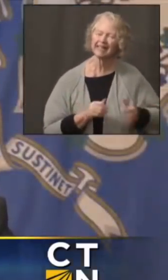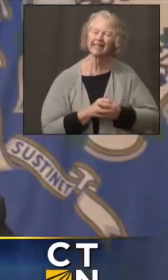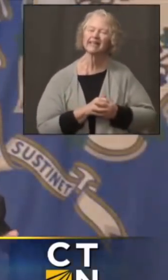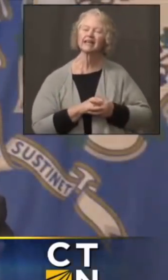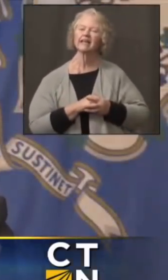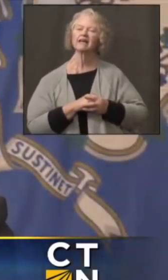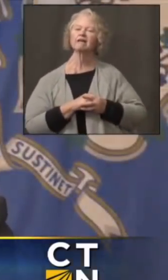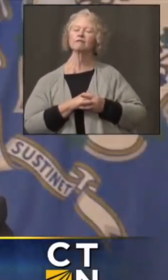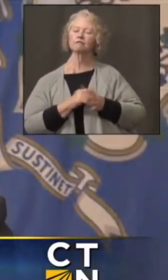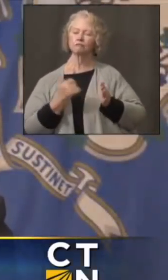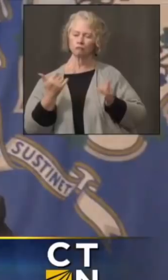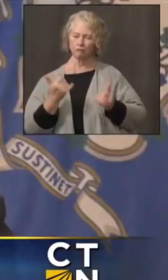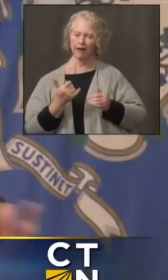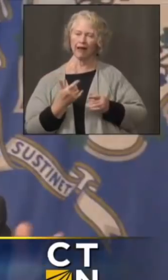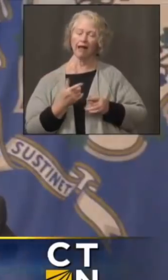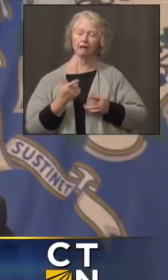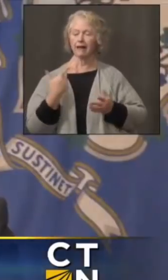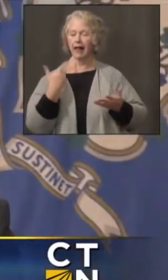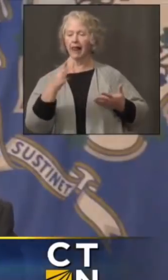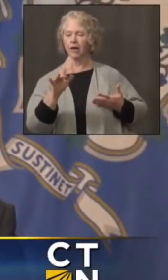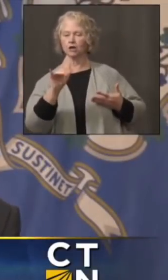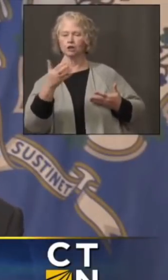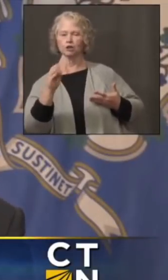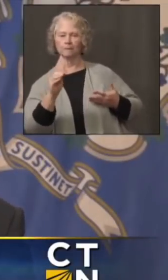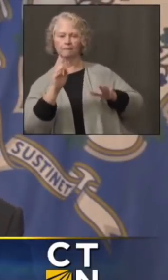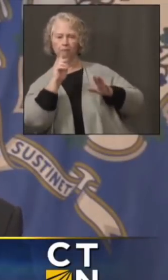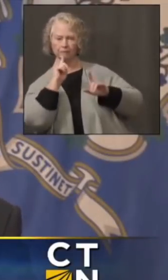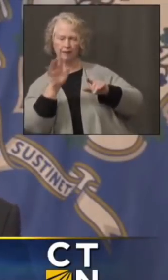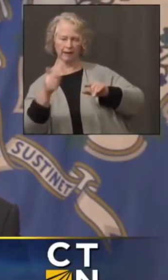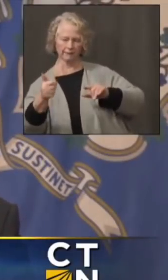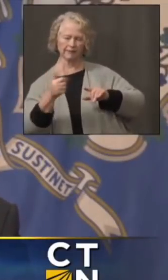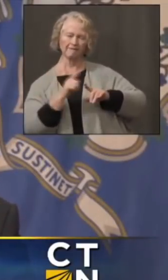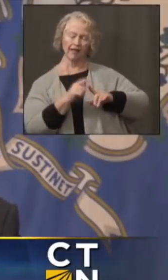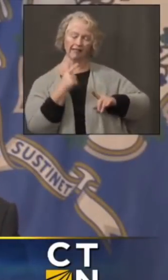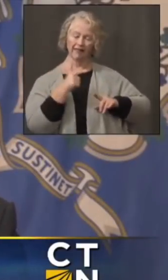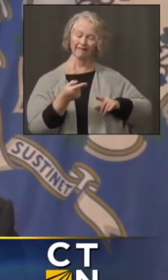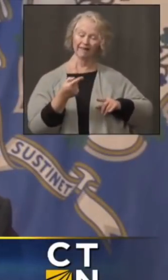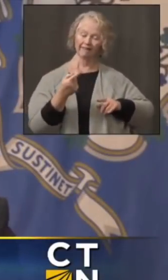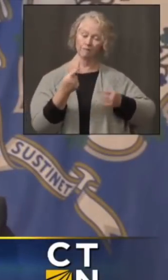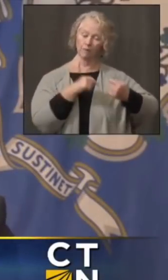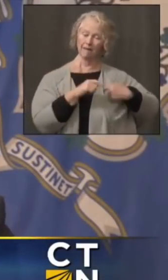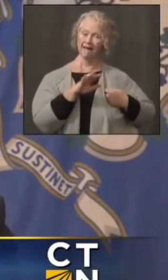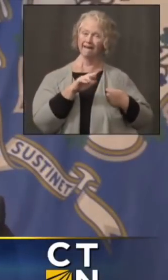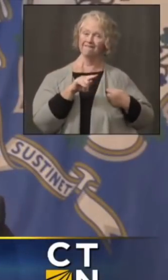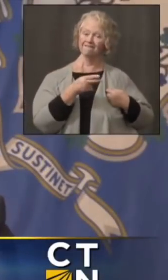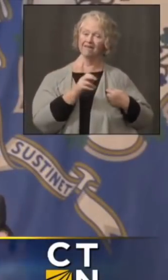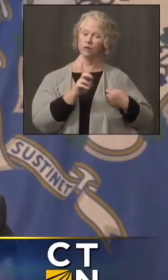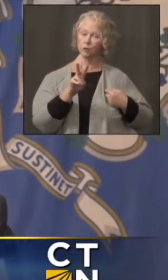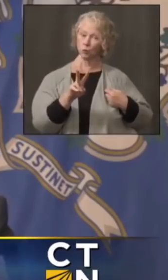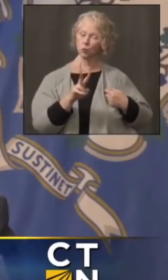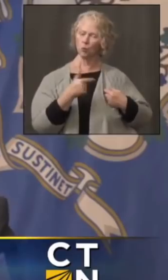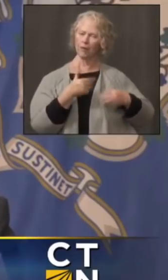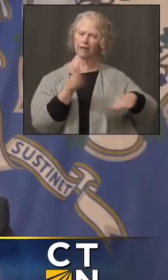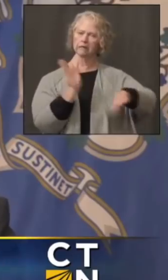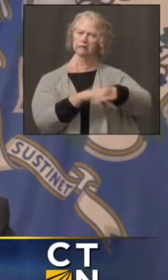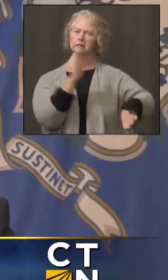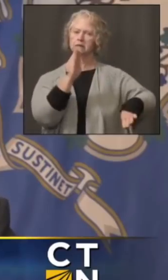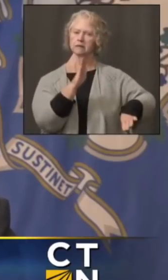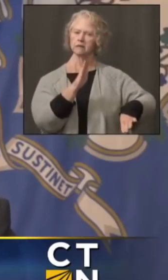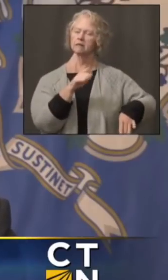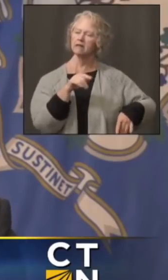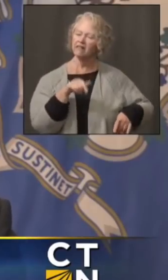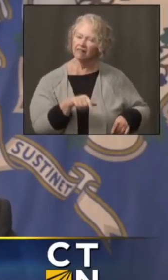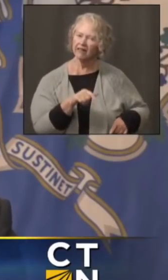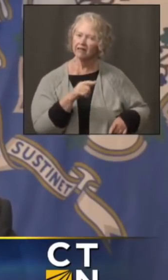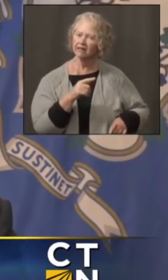now, Jim can speak for himself, but I think going back to phase 2 sends a signal that, we're on alert